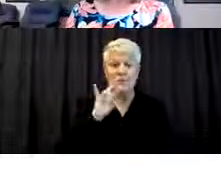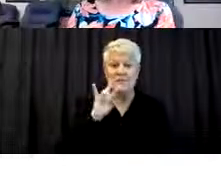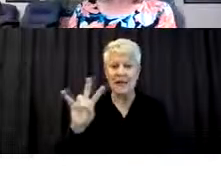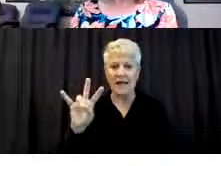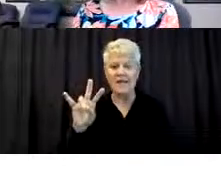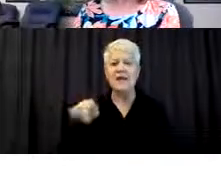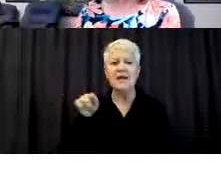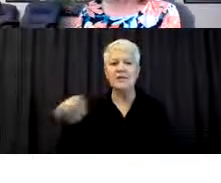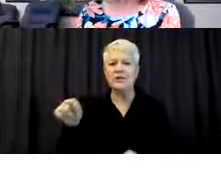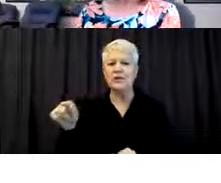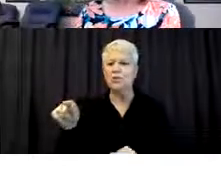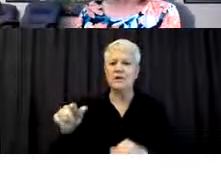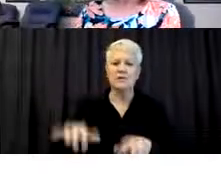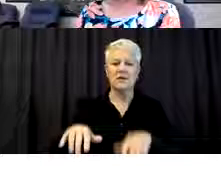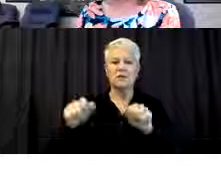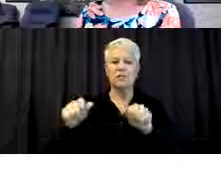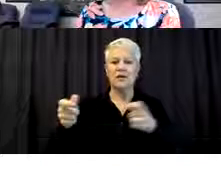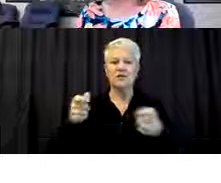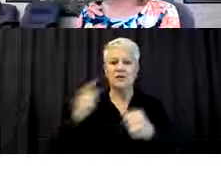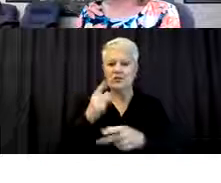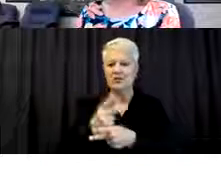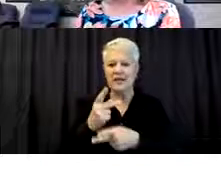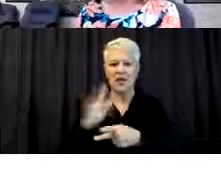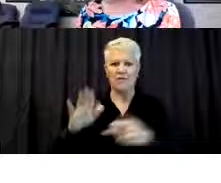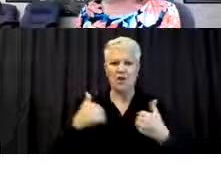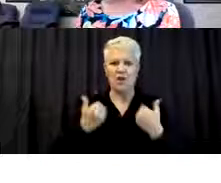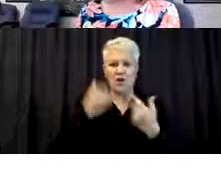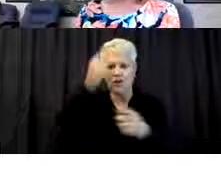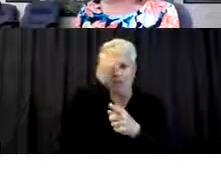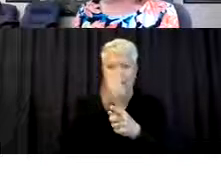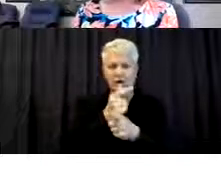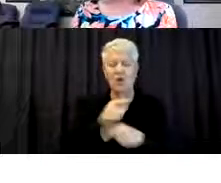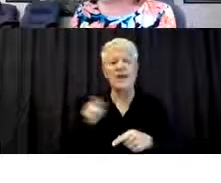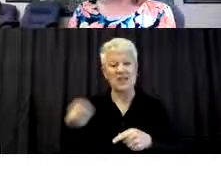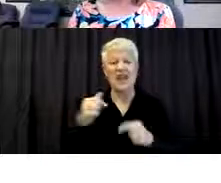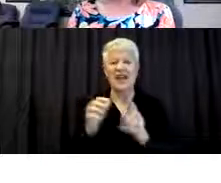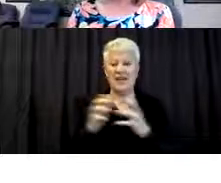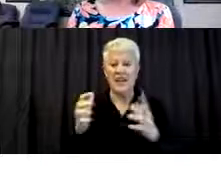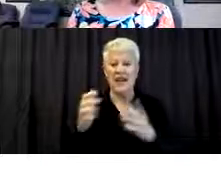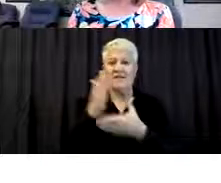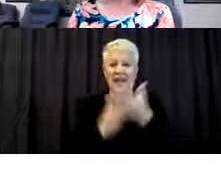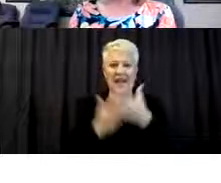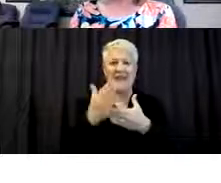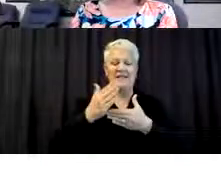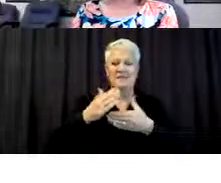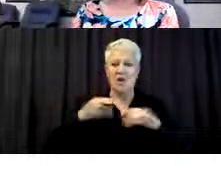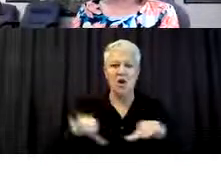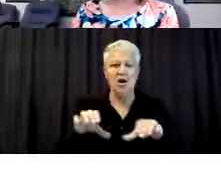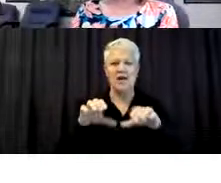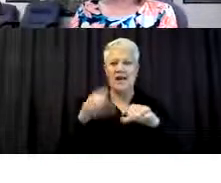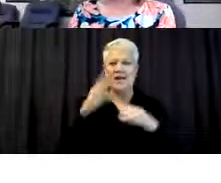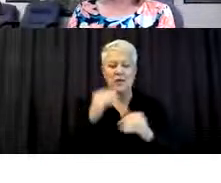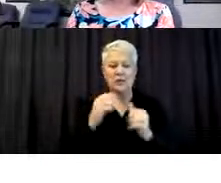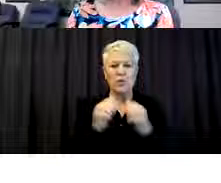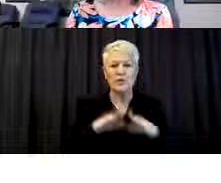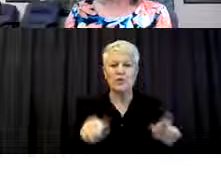she was put in charge to care for her younger brother. So she had a lot of hands-on experience with children who